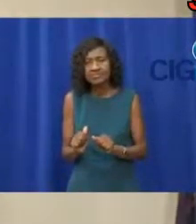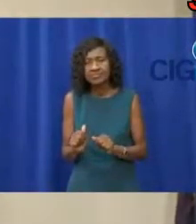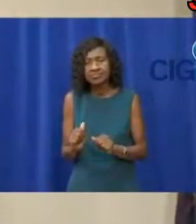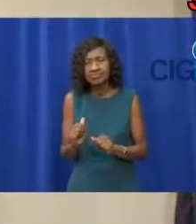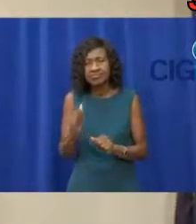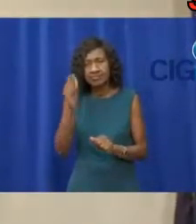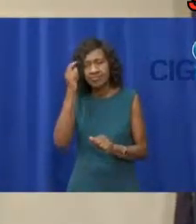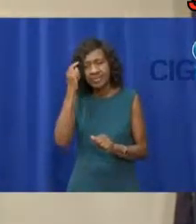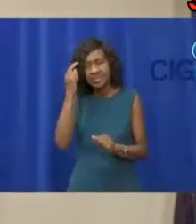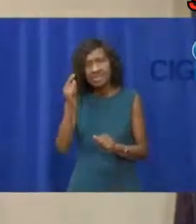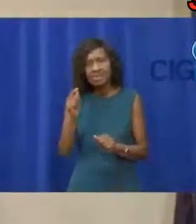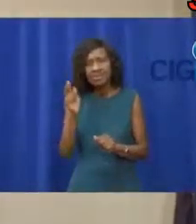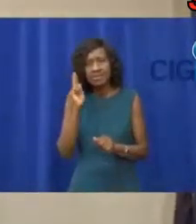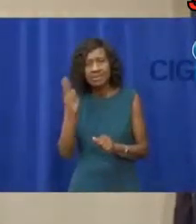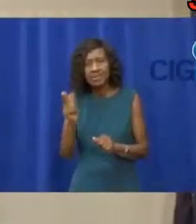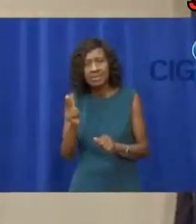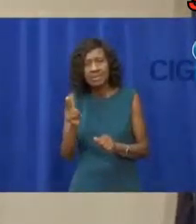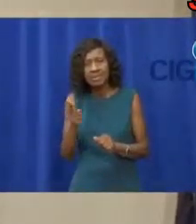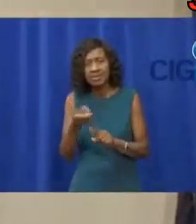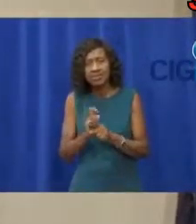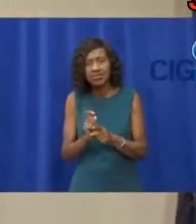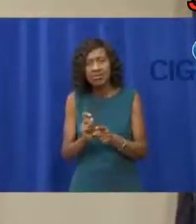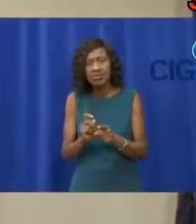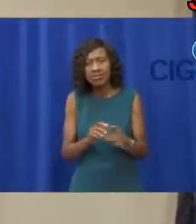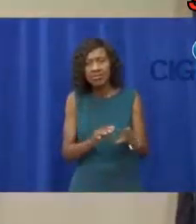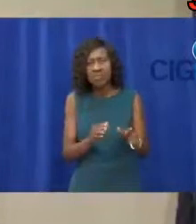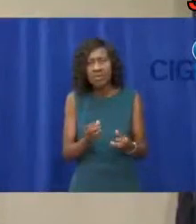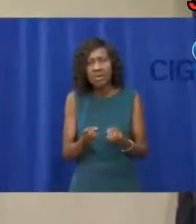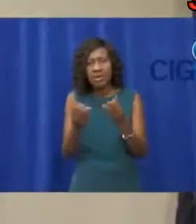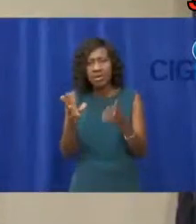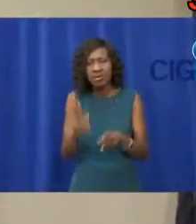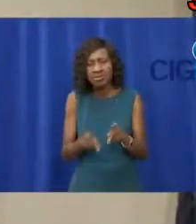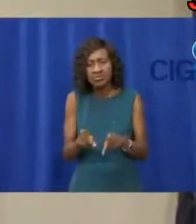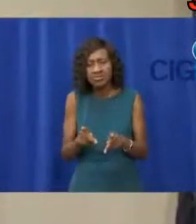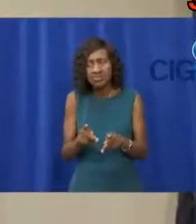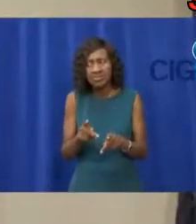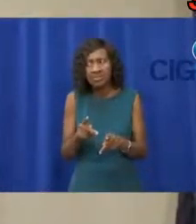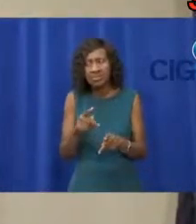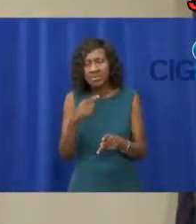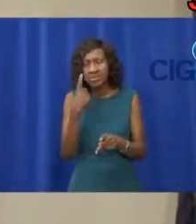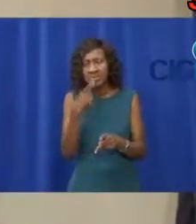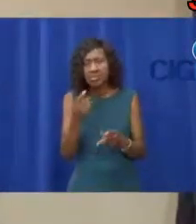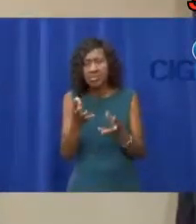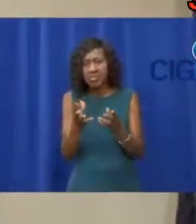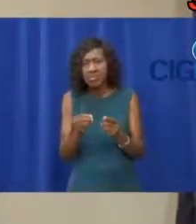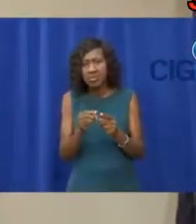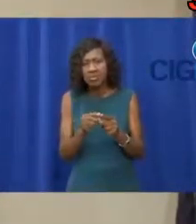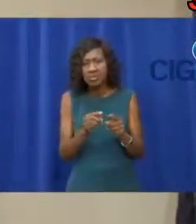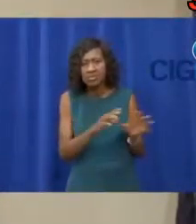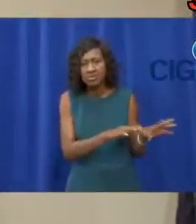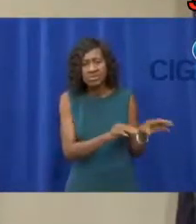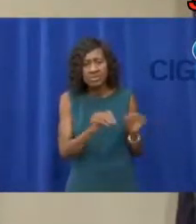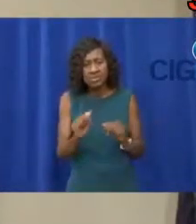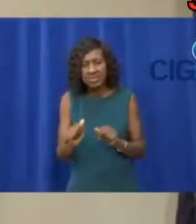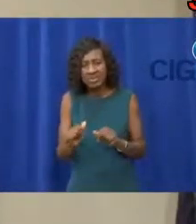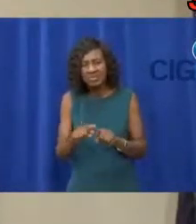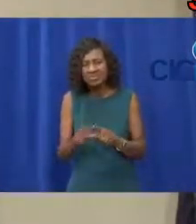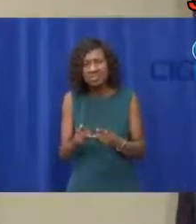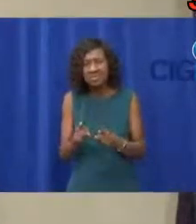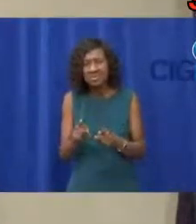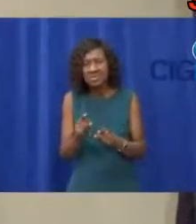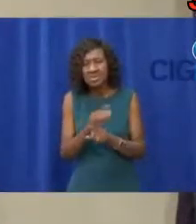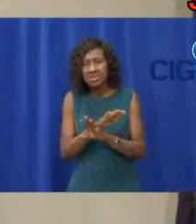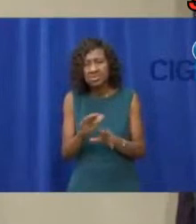also heard from a lot of people who would like to leave but are not able to. London isn't their sort of favoured route. So we're collecting all